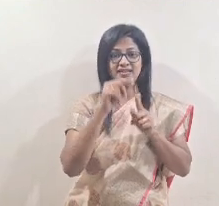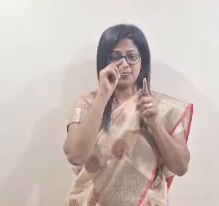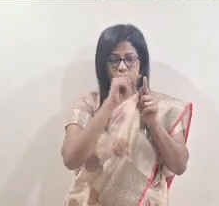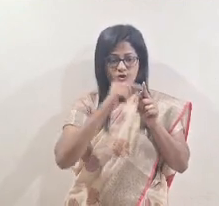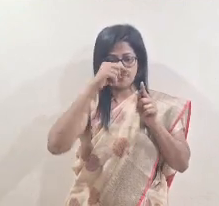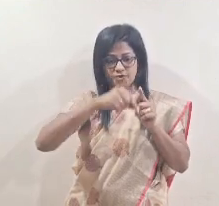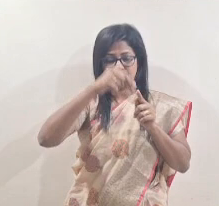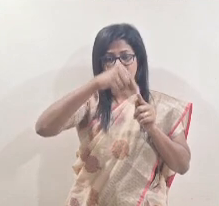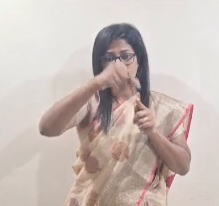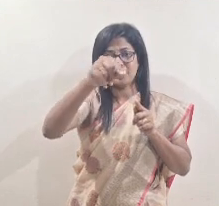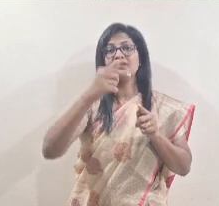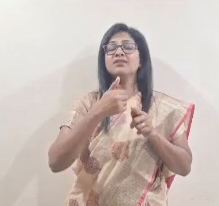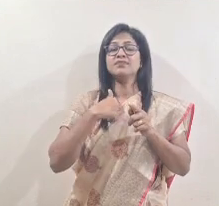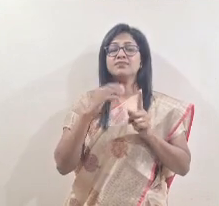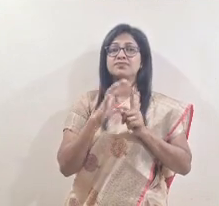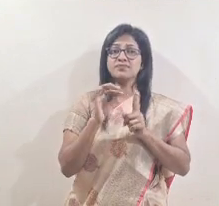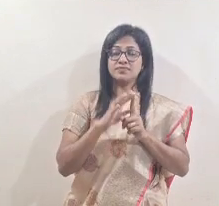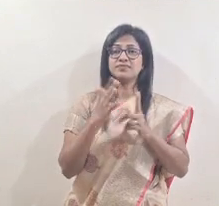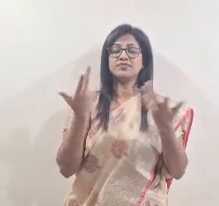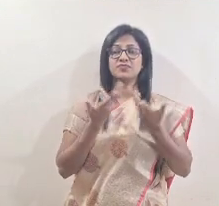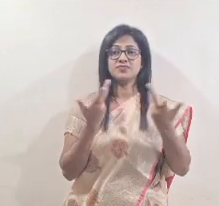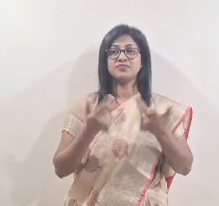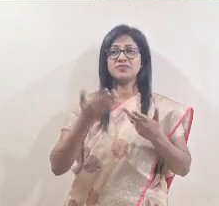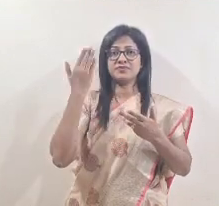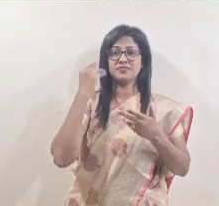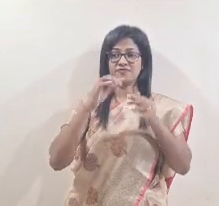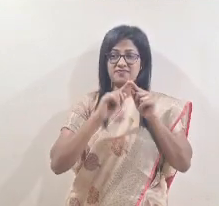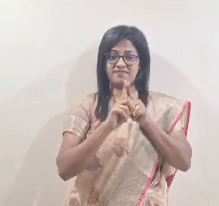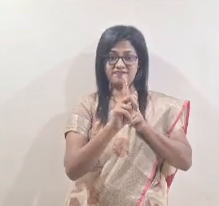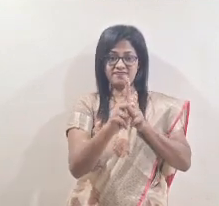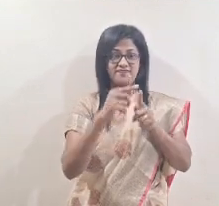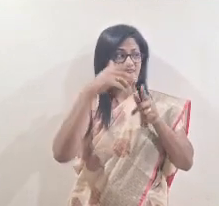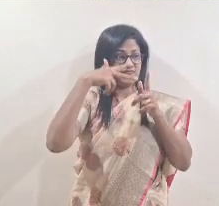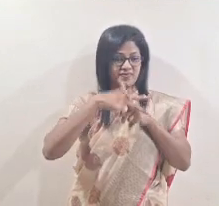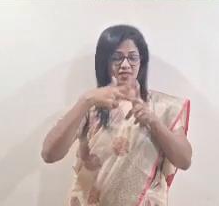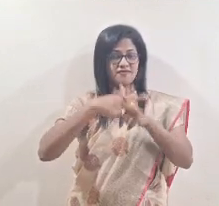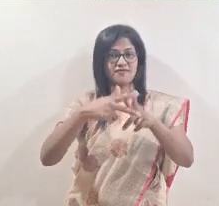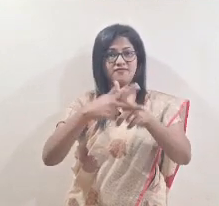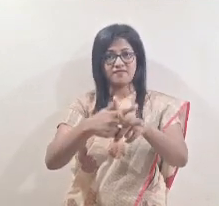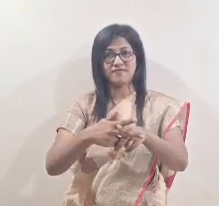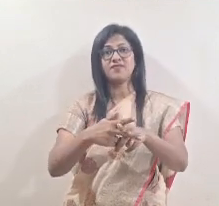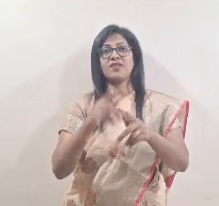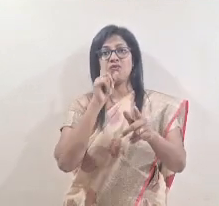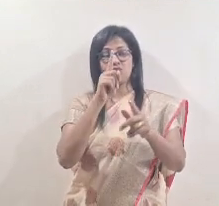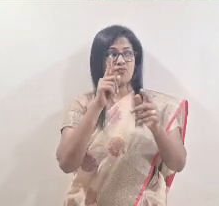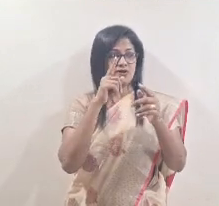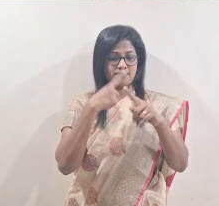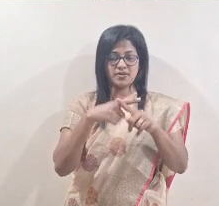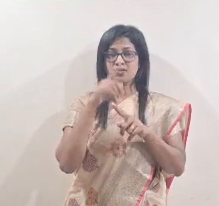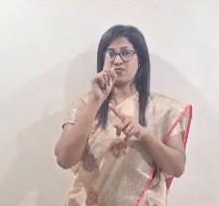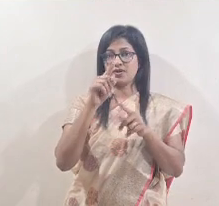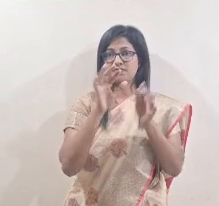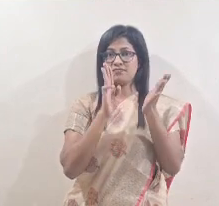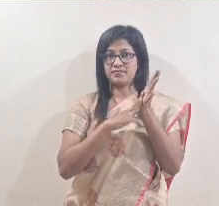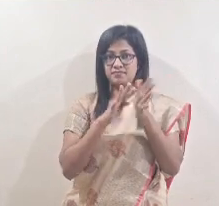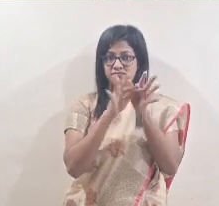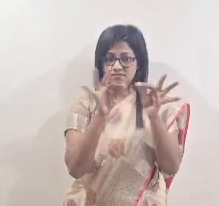points. So what I did that I just break that line into series of points into 1 by 1 meter.